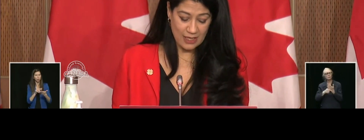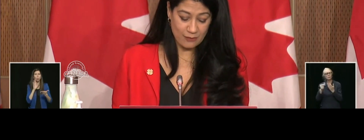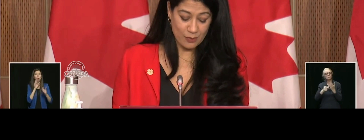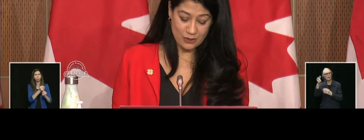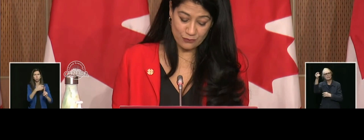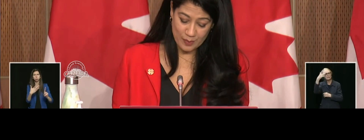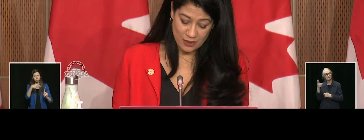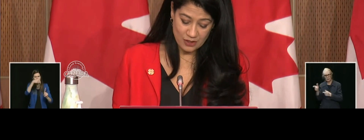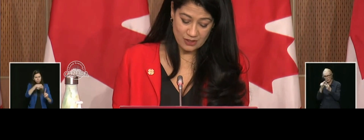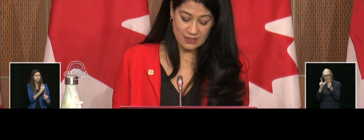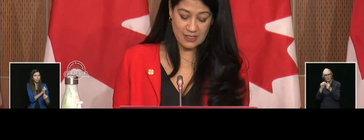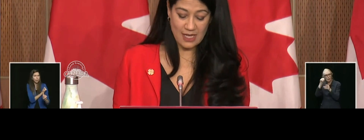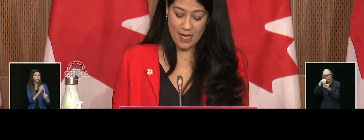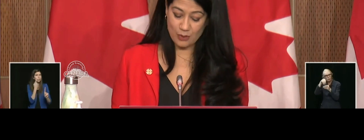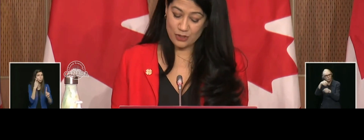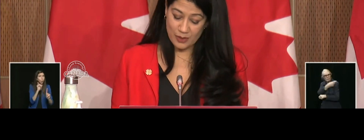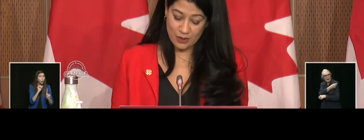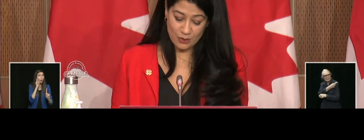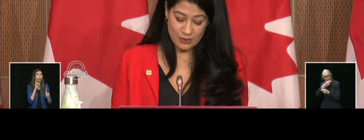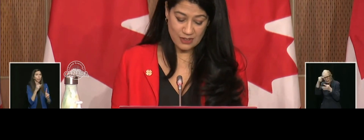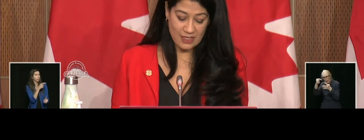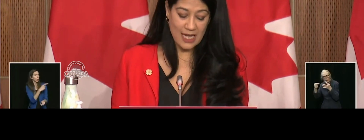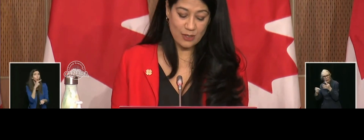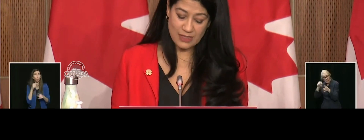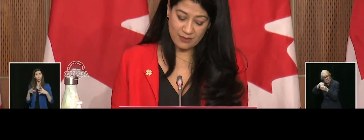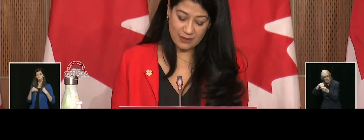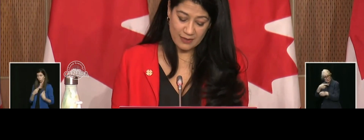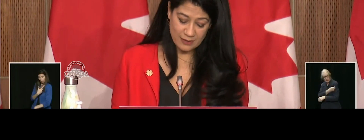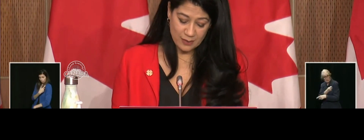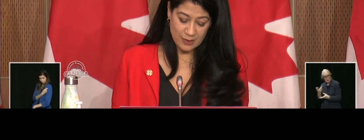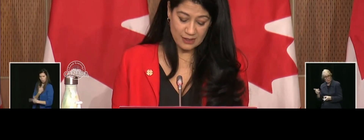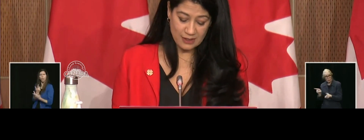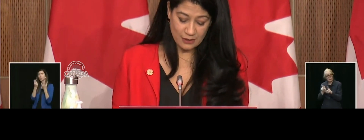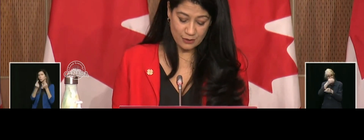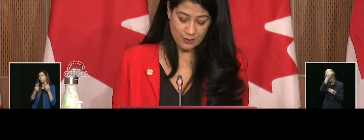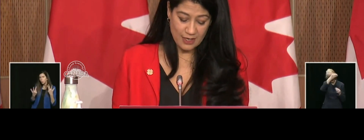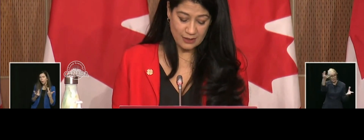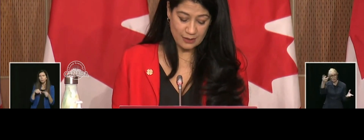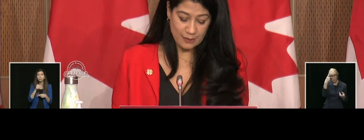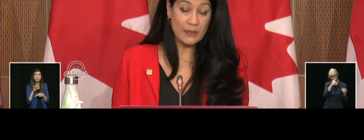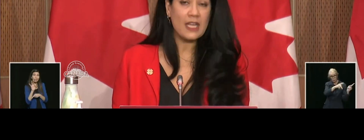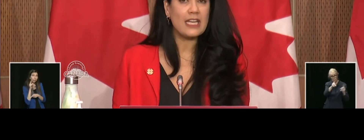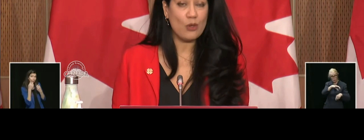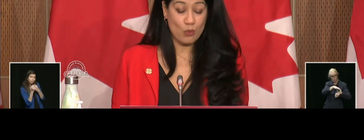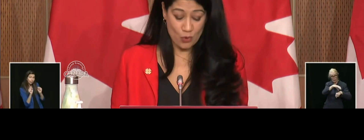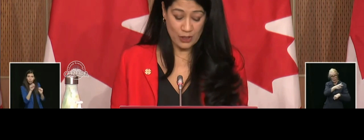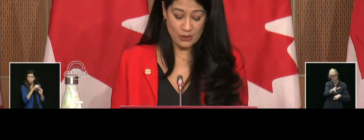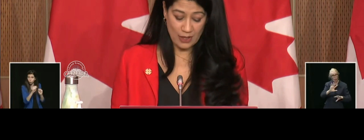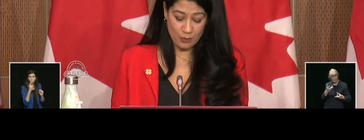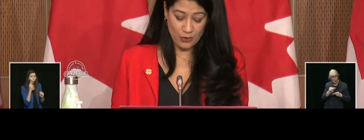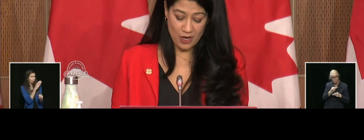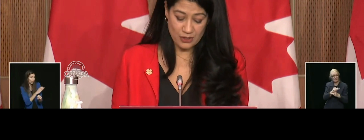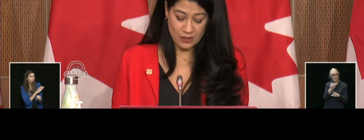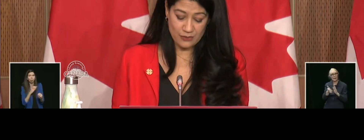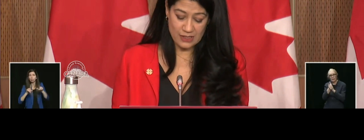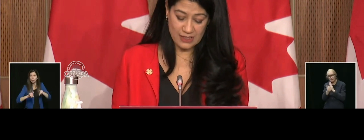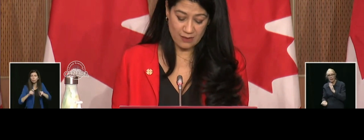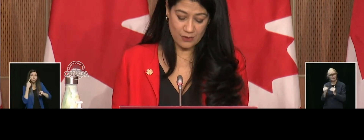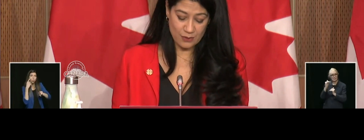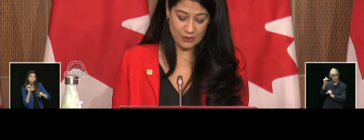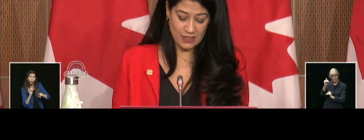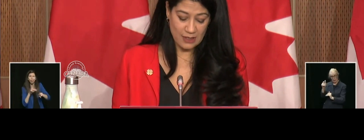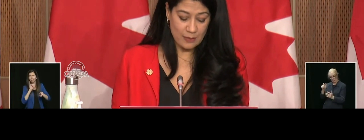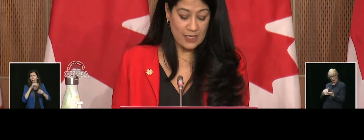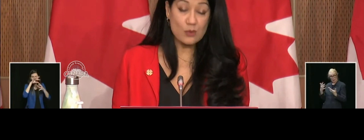vaccine information for patients, how it should be used, how safe and effective it was in clinical trials, and any warnings and precautions for its